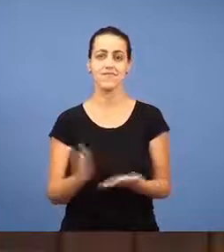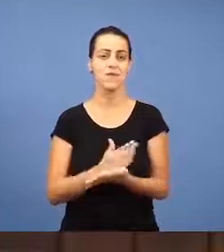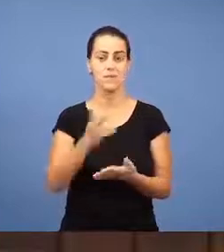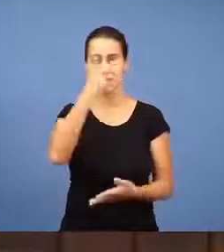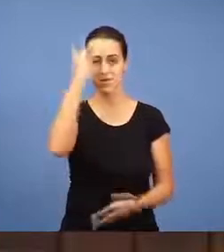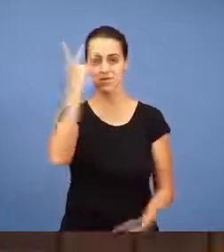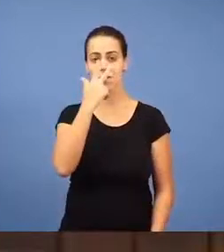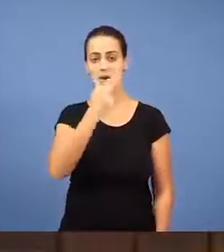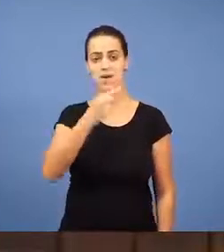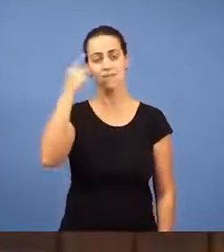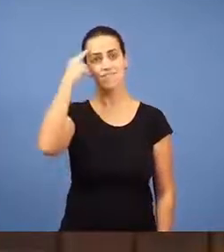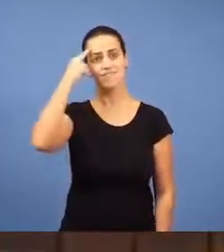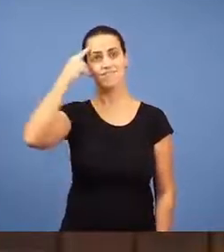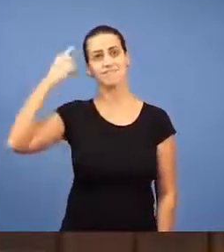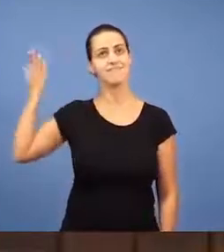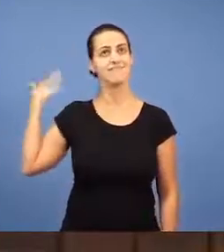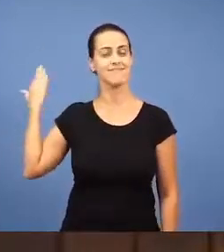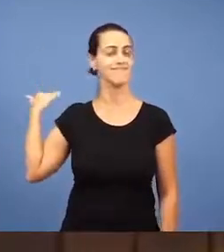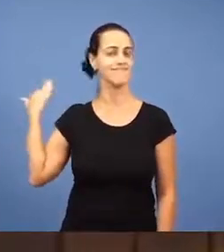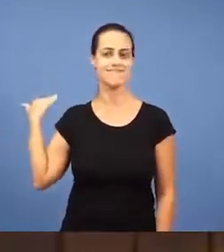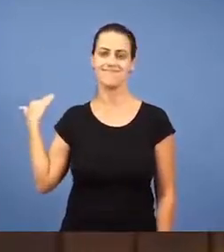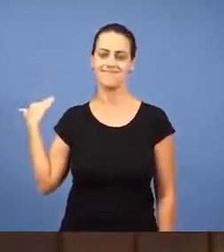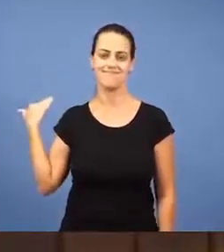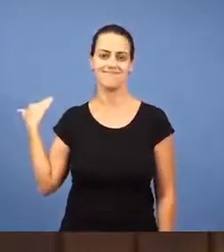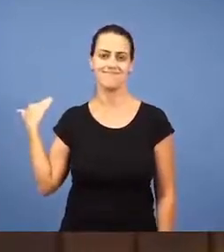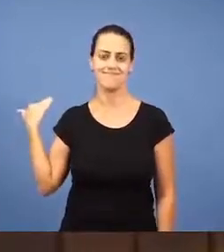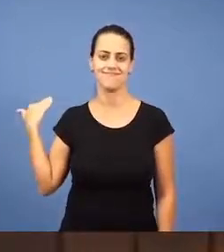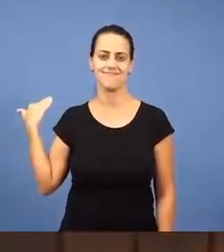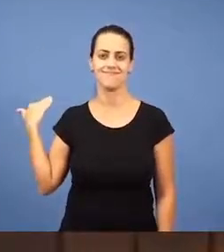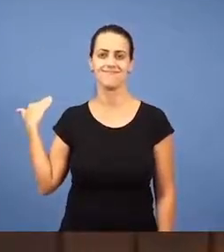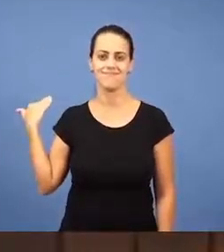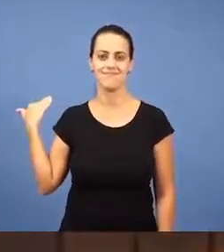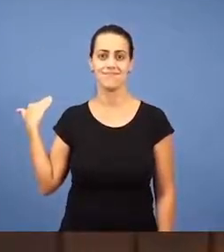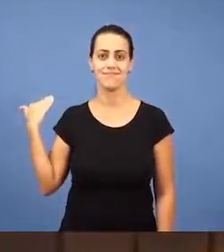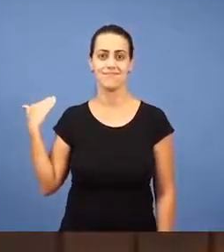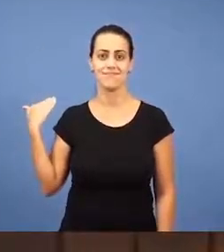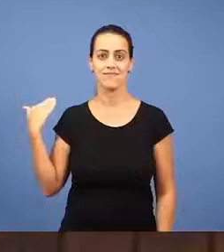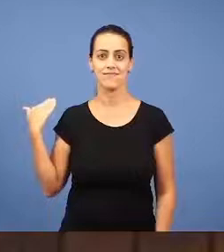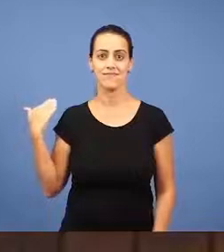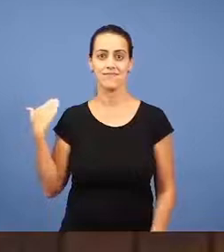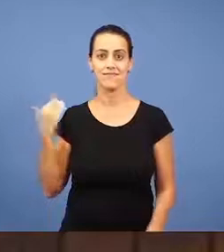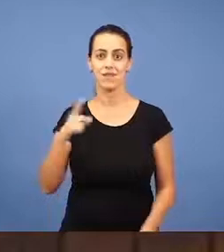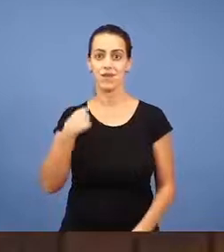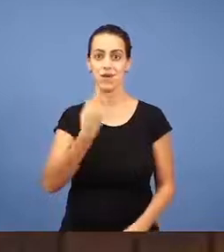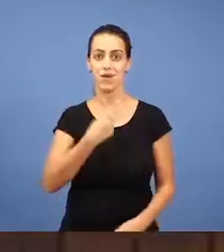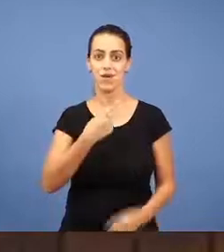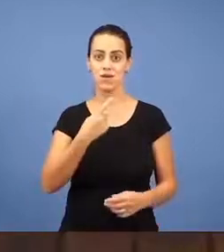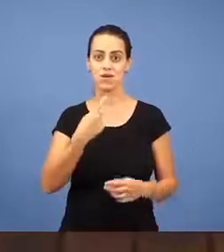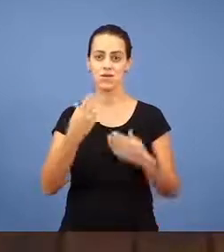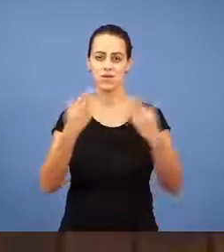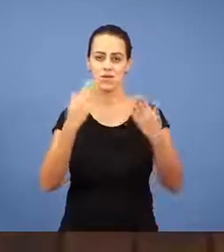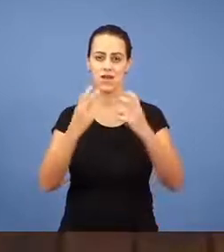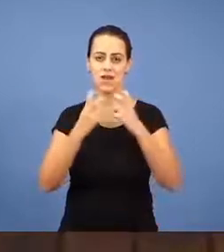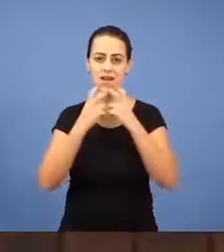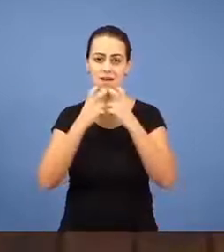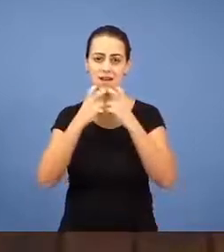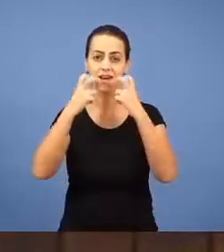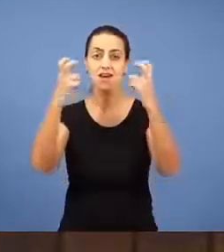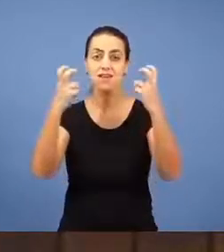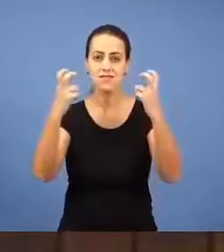And there are few that still stay in this past. And the shout that is being given by the Holy